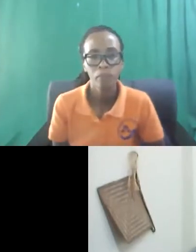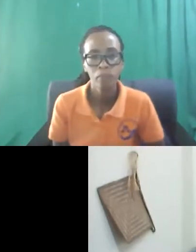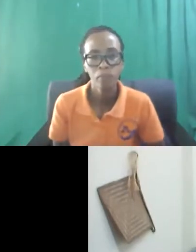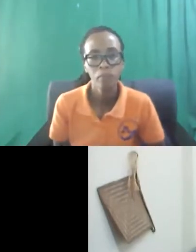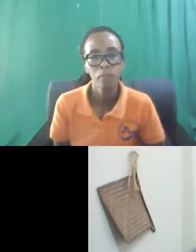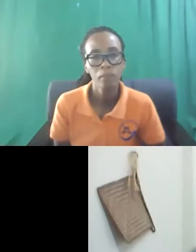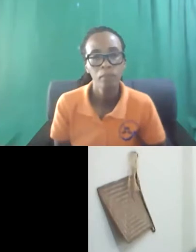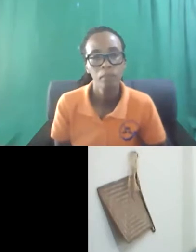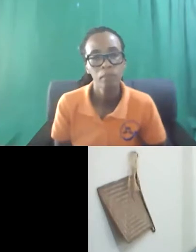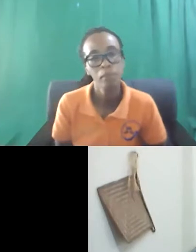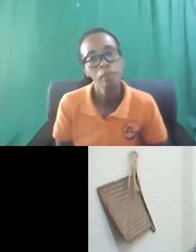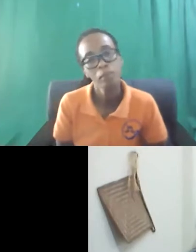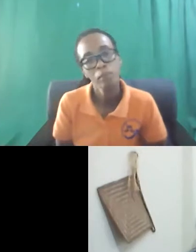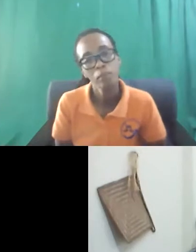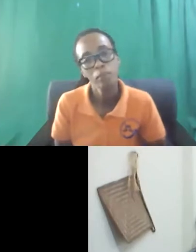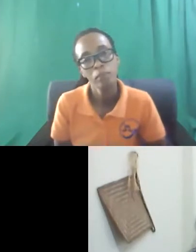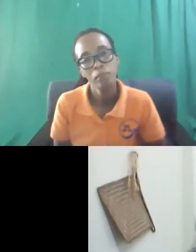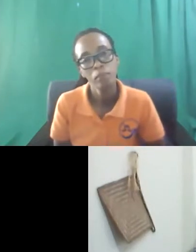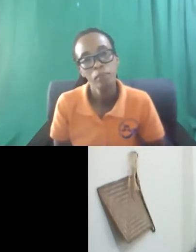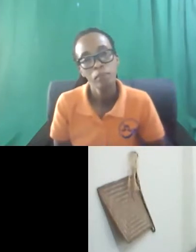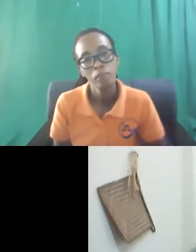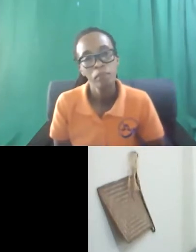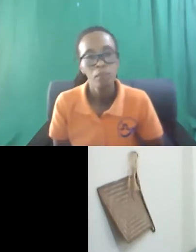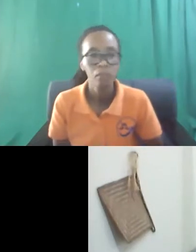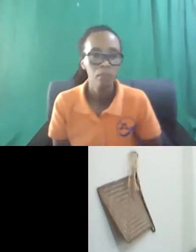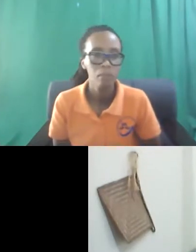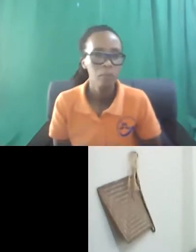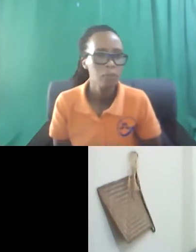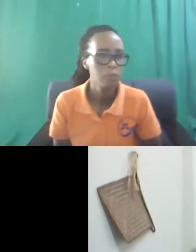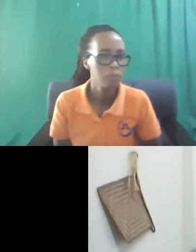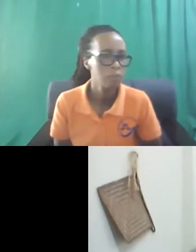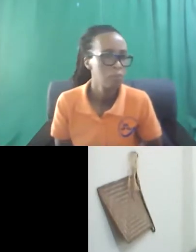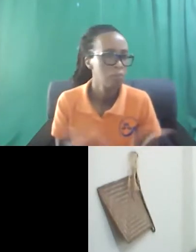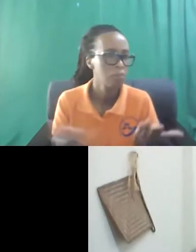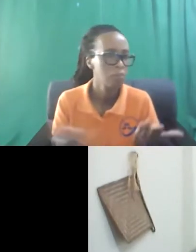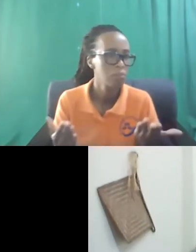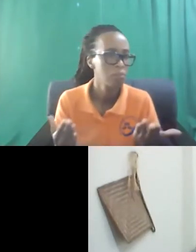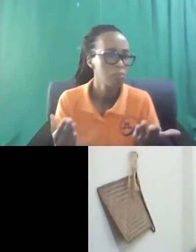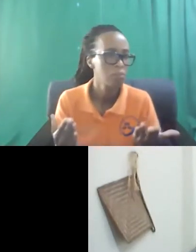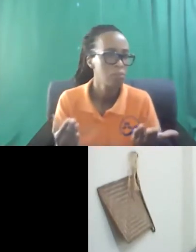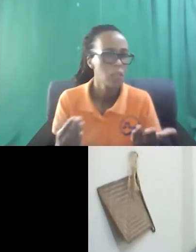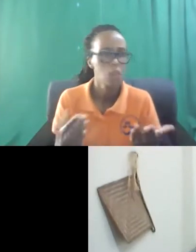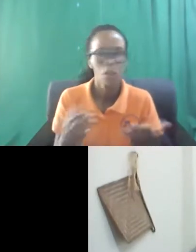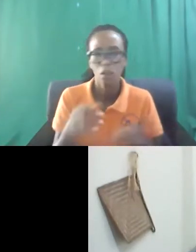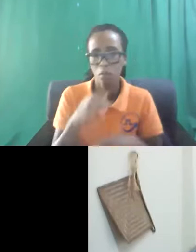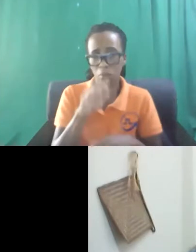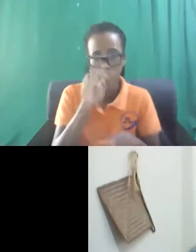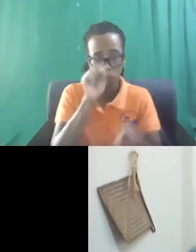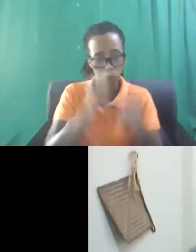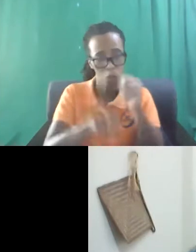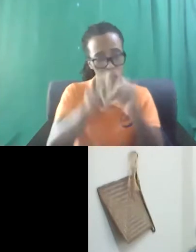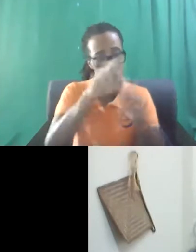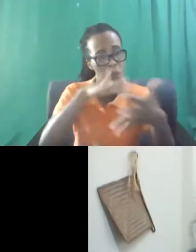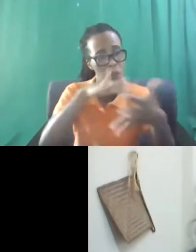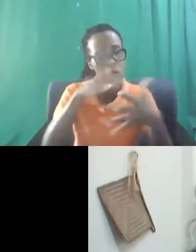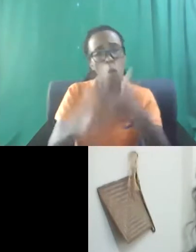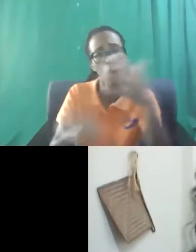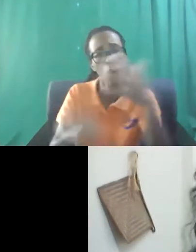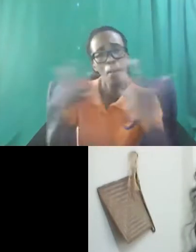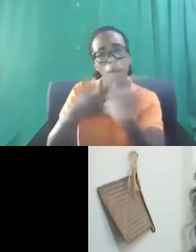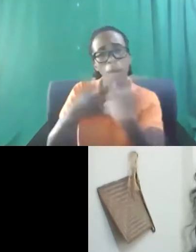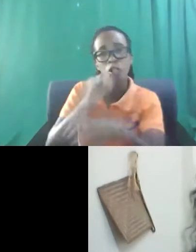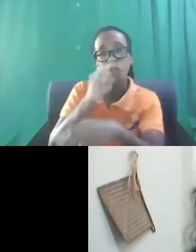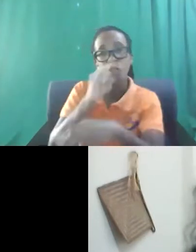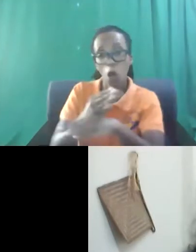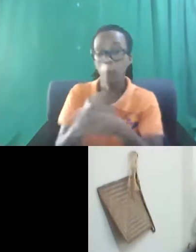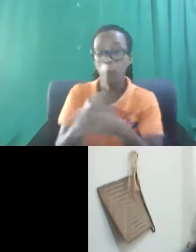whatnot. Yeah. So what are some career opportunities in this field? So I can speak